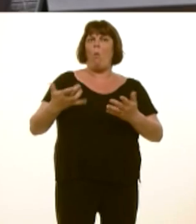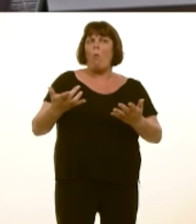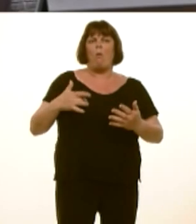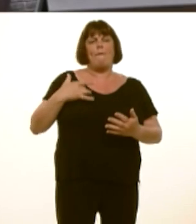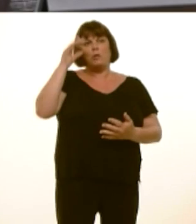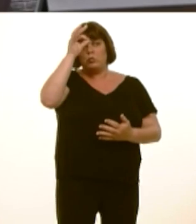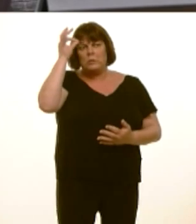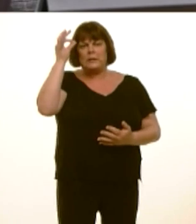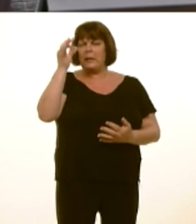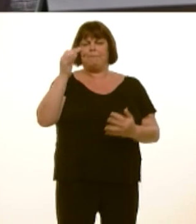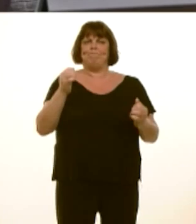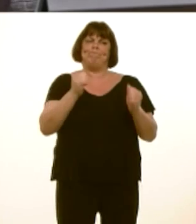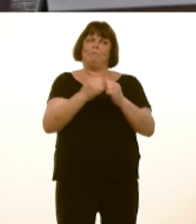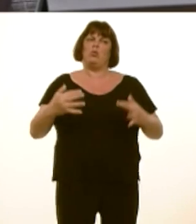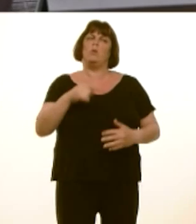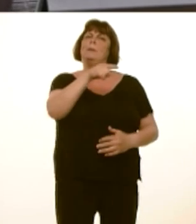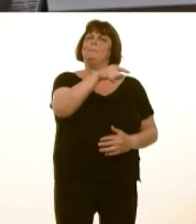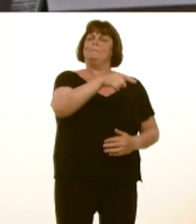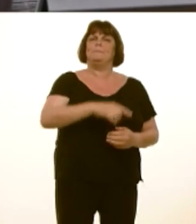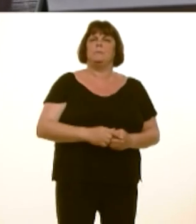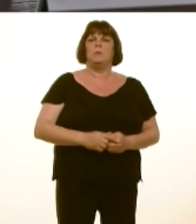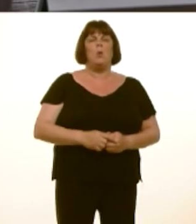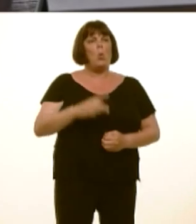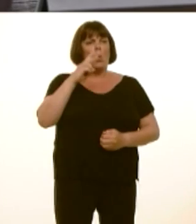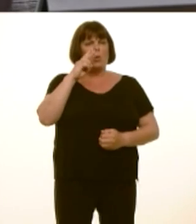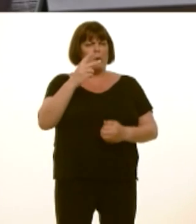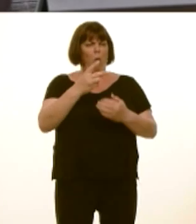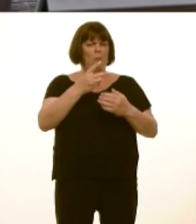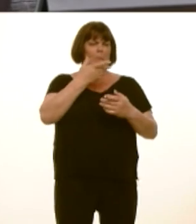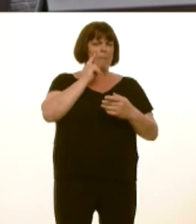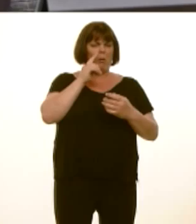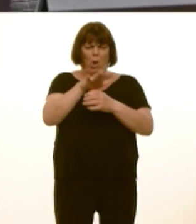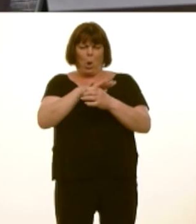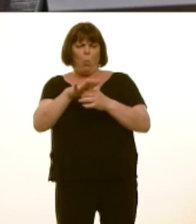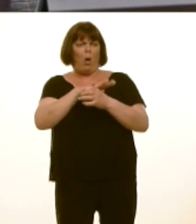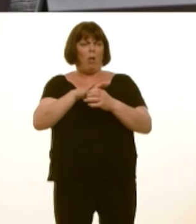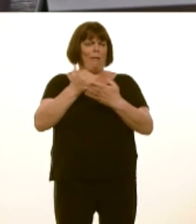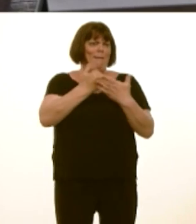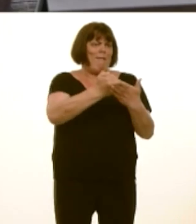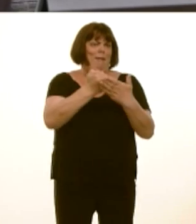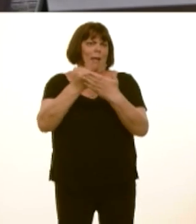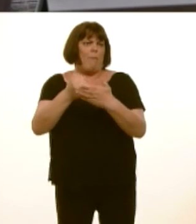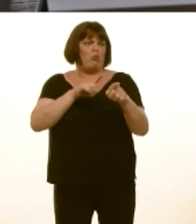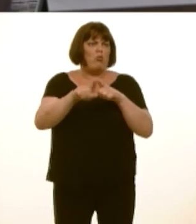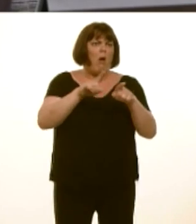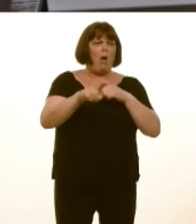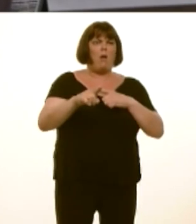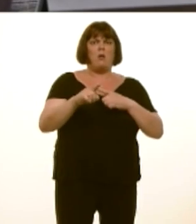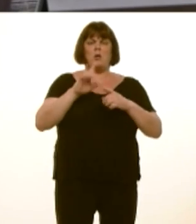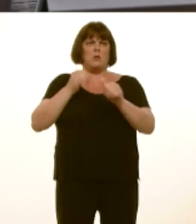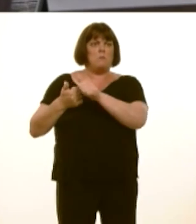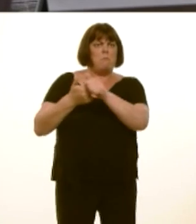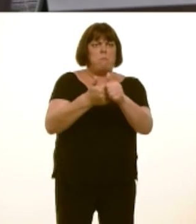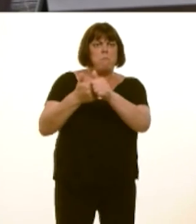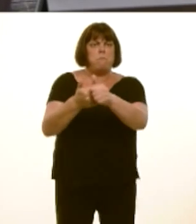all saw film footage of local people trying to help. We also filmed footage of local people providing support